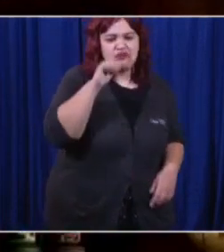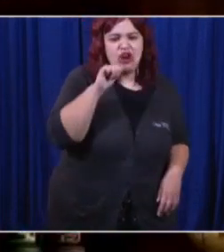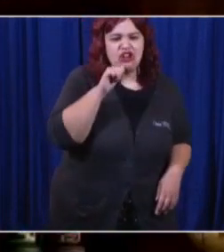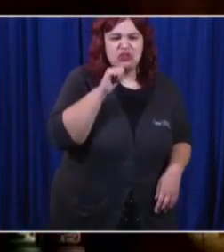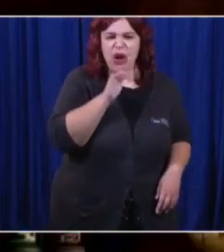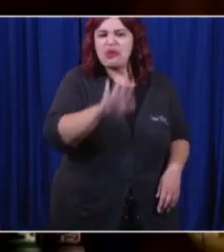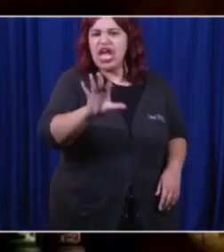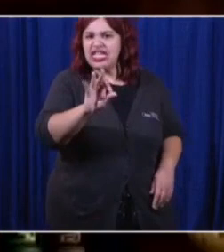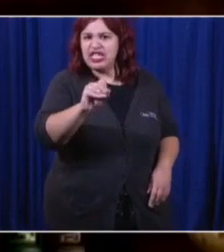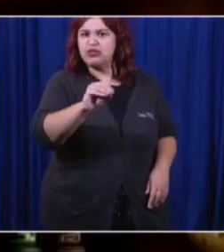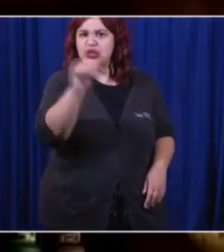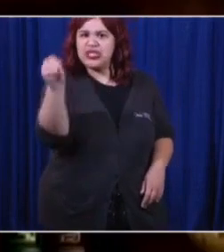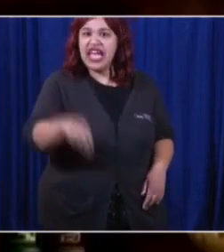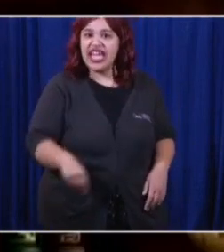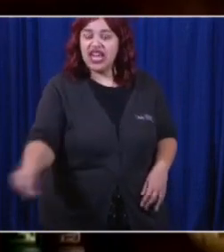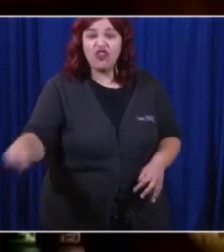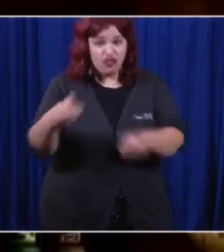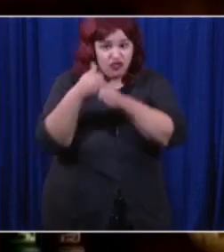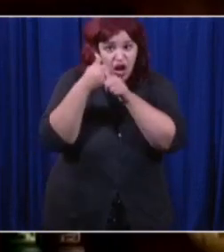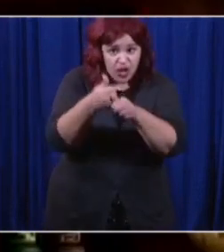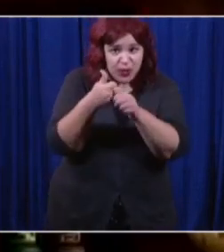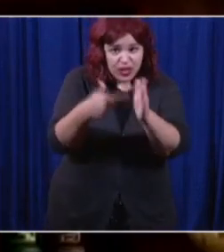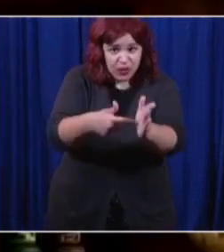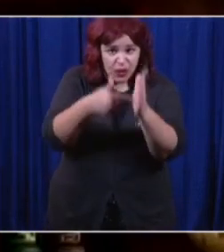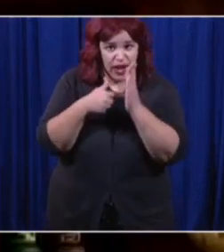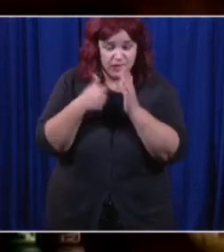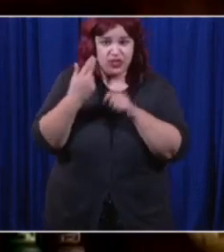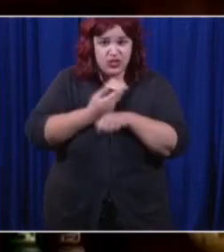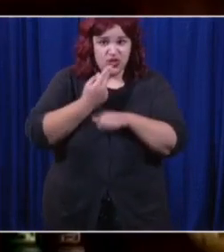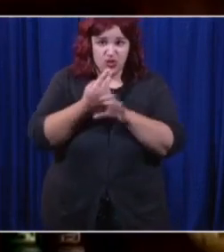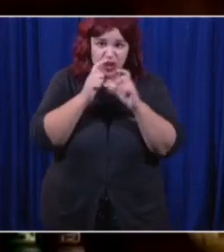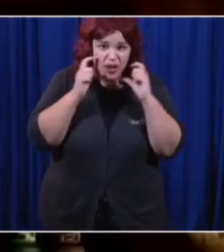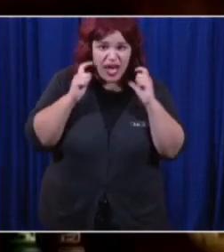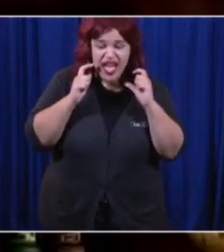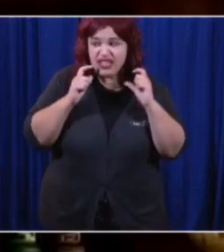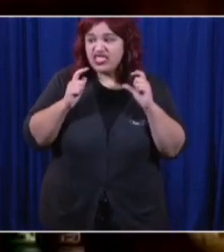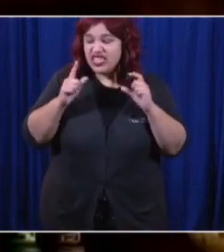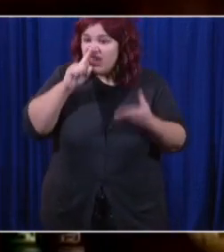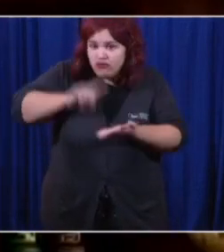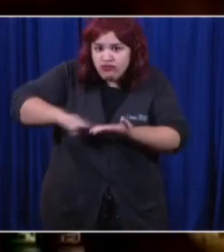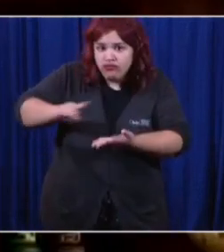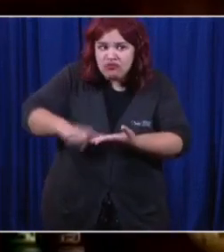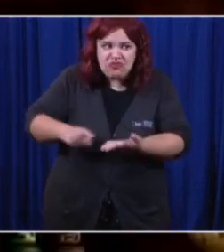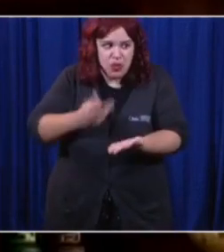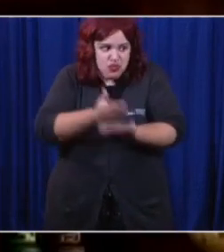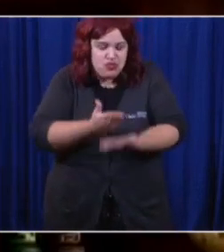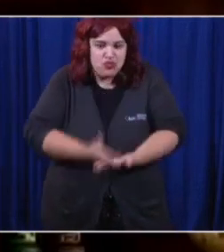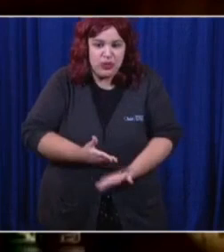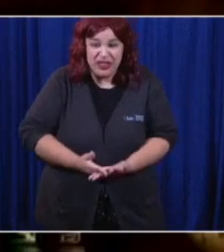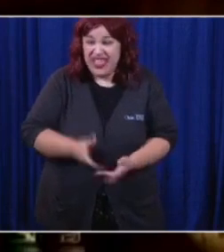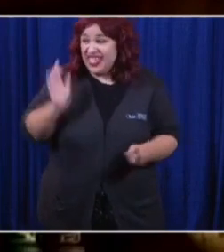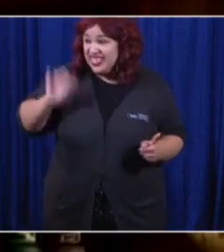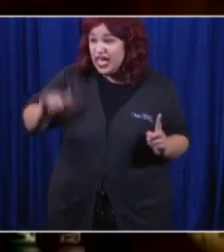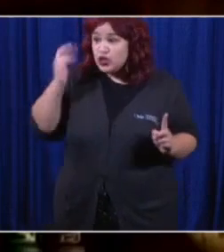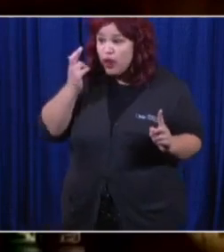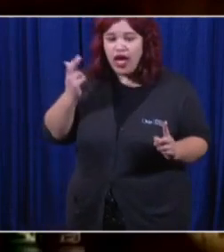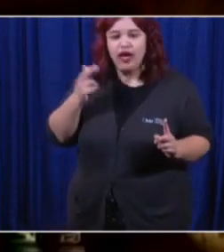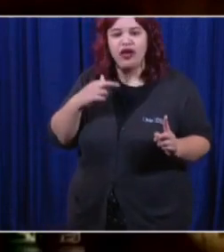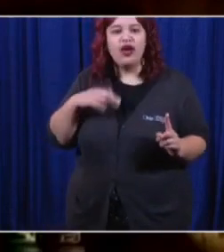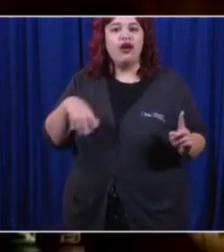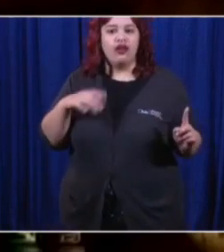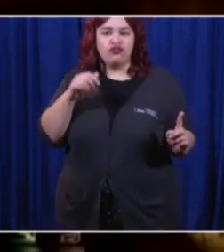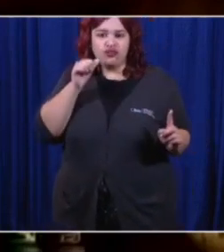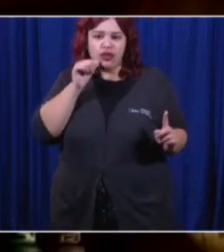earlier than usual, and making sure that their patrons are following the rules. So that's why bars and restaurants are working, is because most of